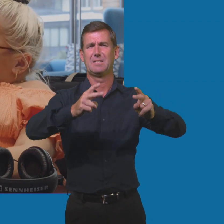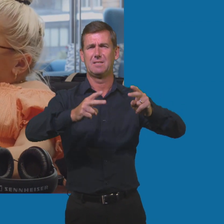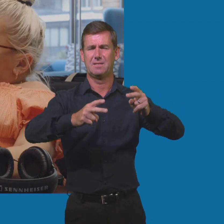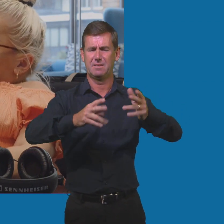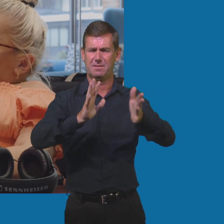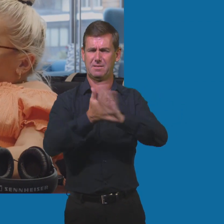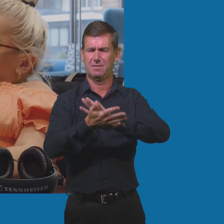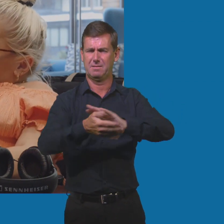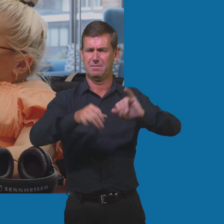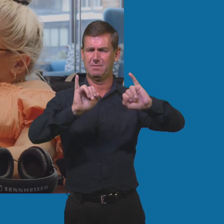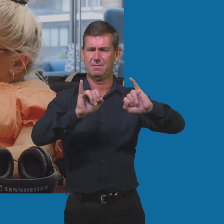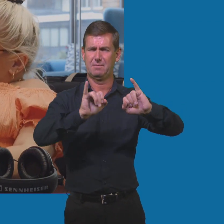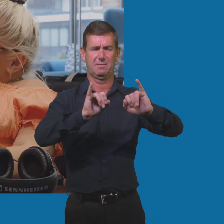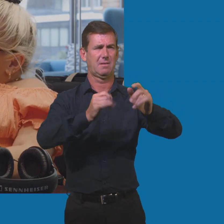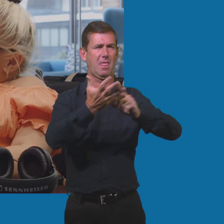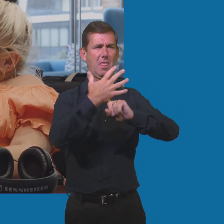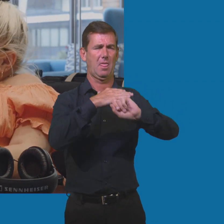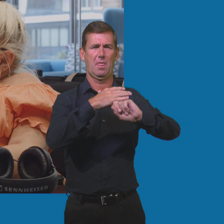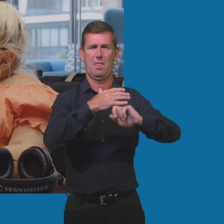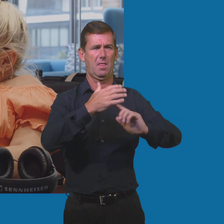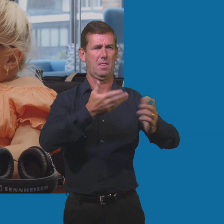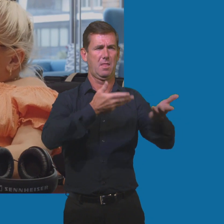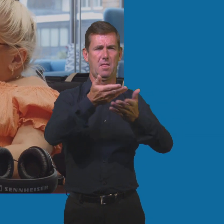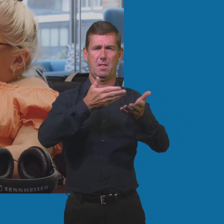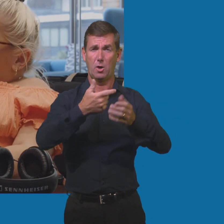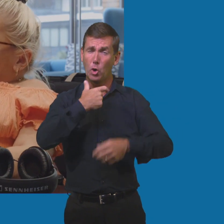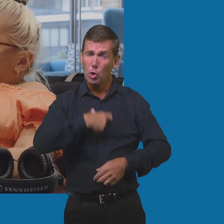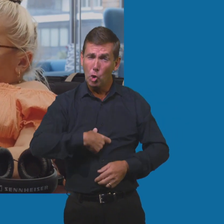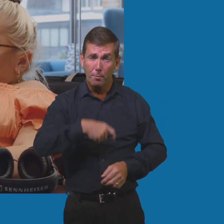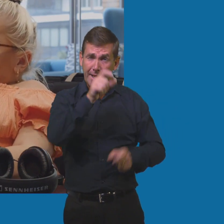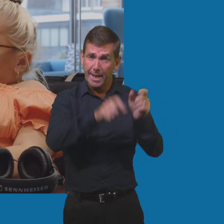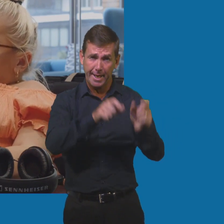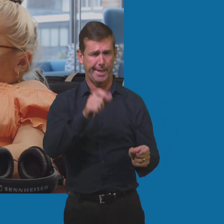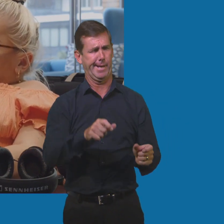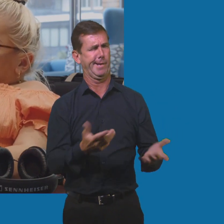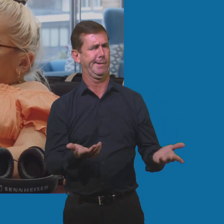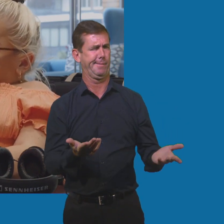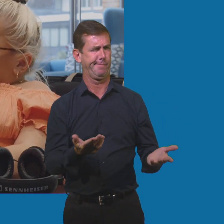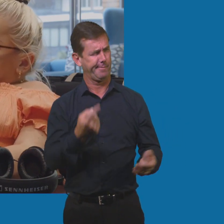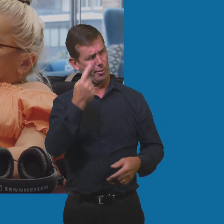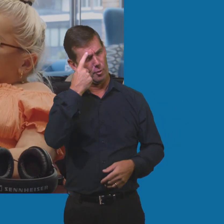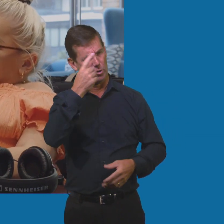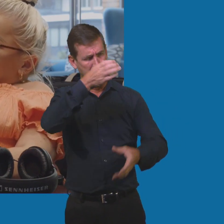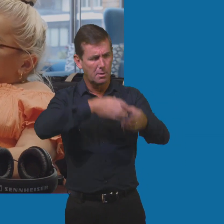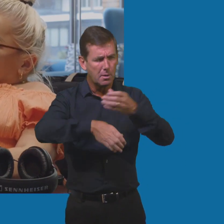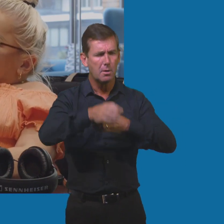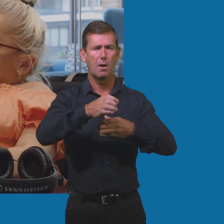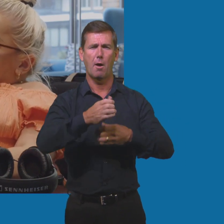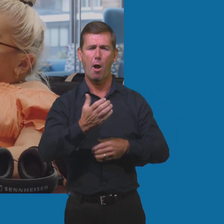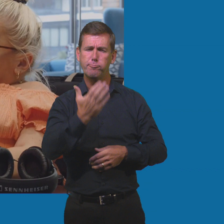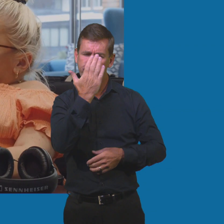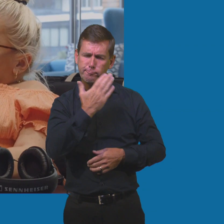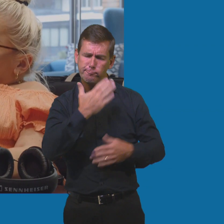interactions with other people, other human beings who are supposed to be empathic and sympathetic and supportive,